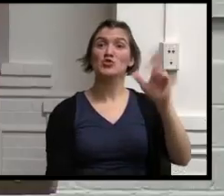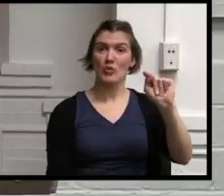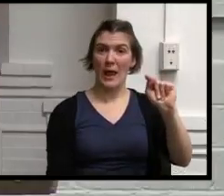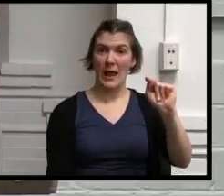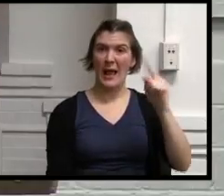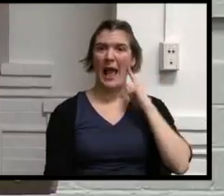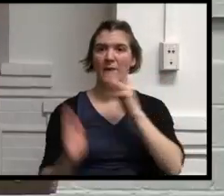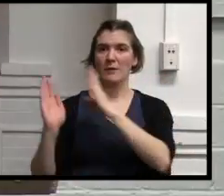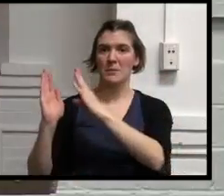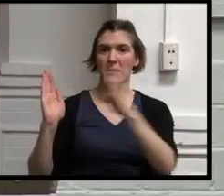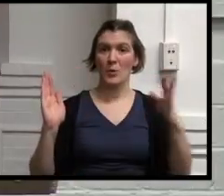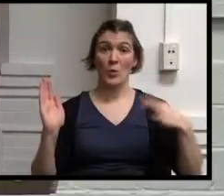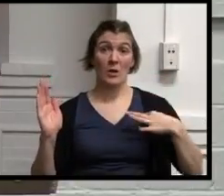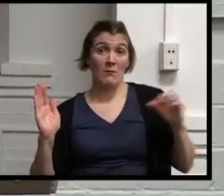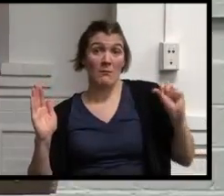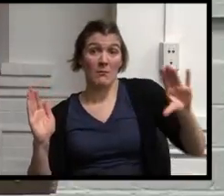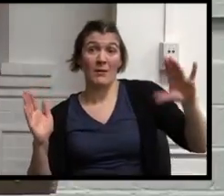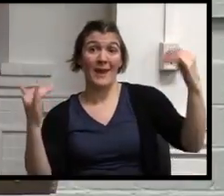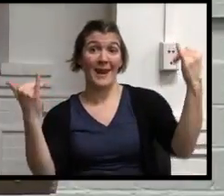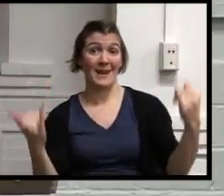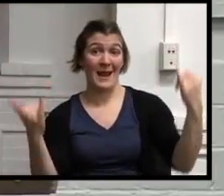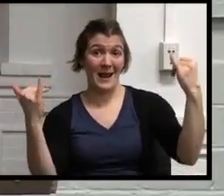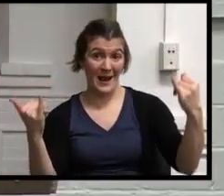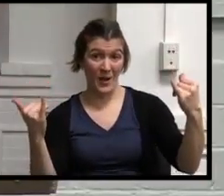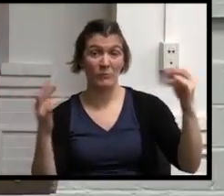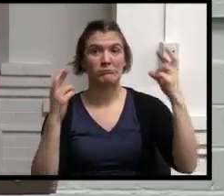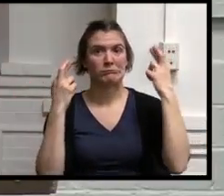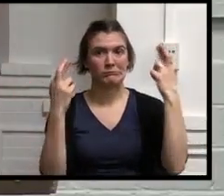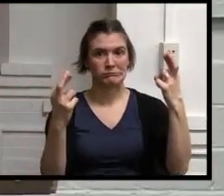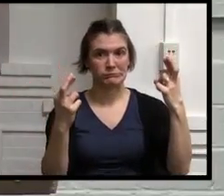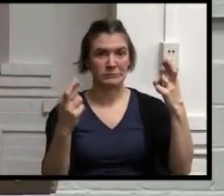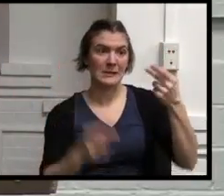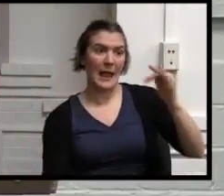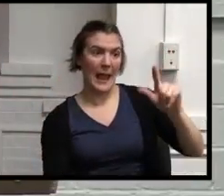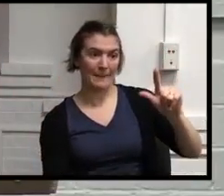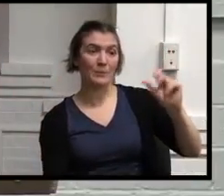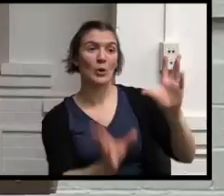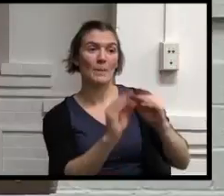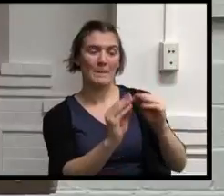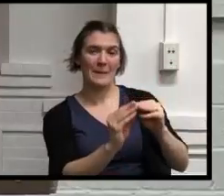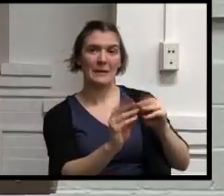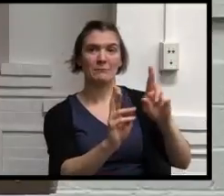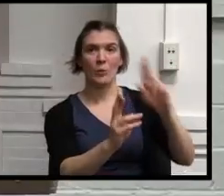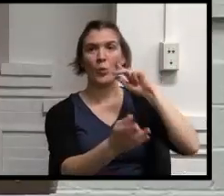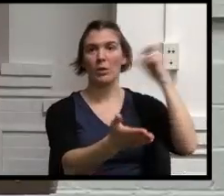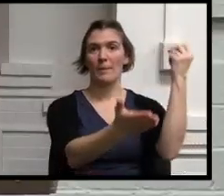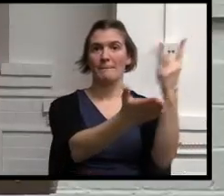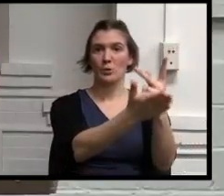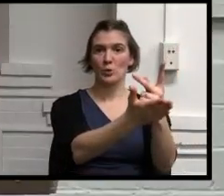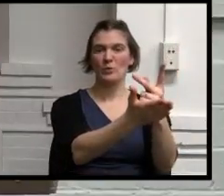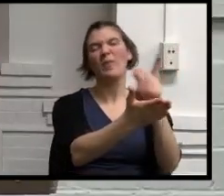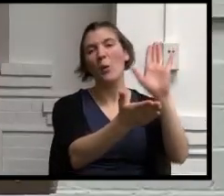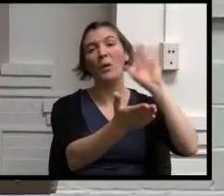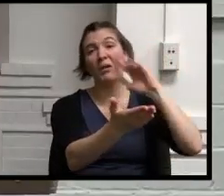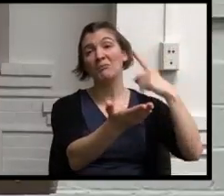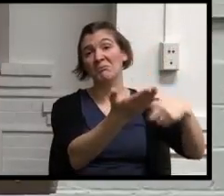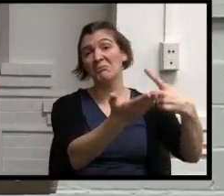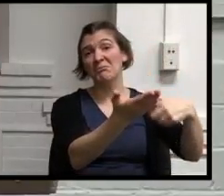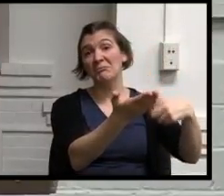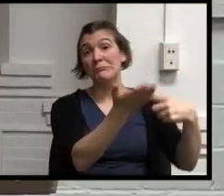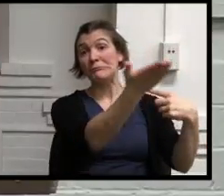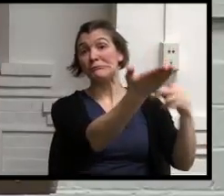are submitting this application now so that the April meeting of the Vermont Community Development Program will have